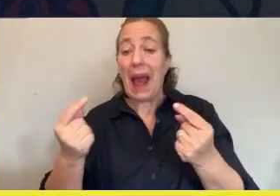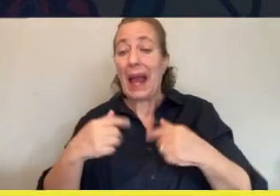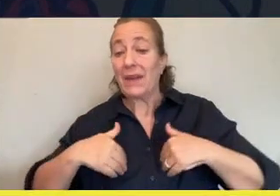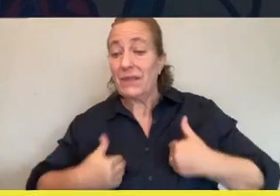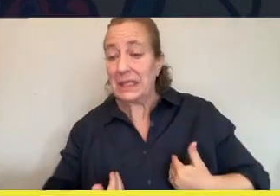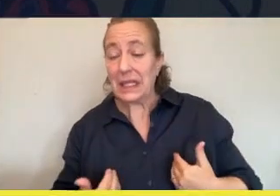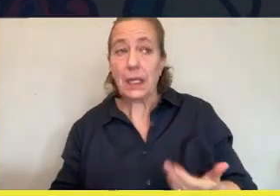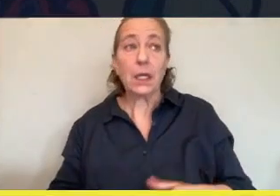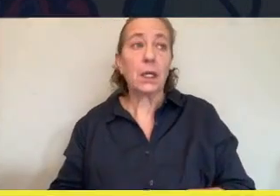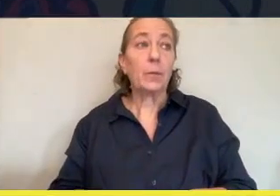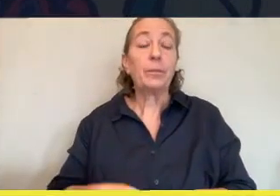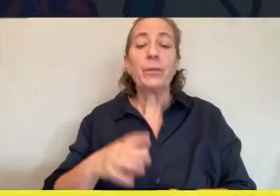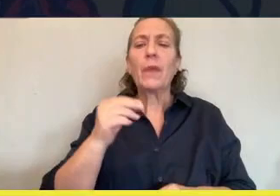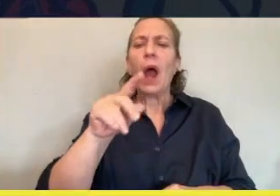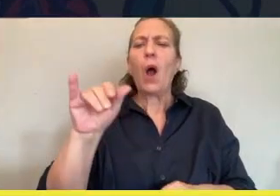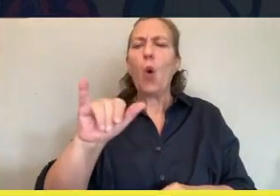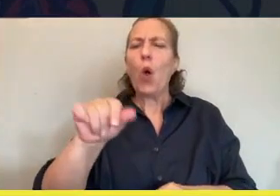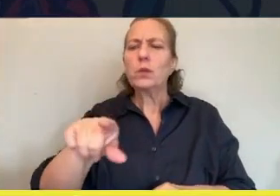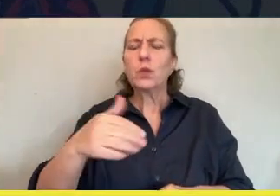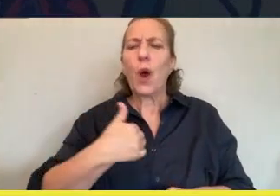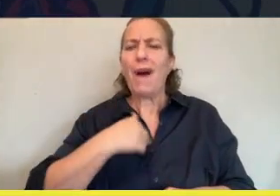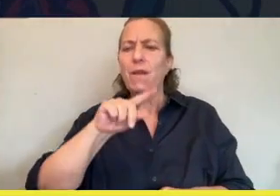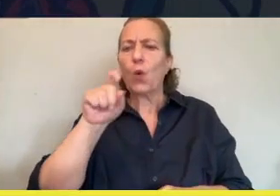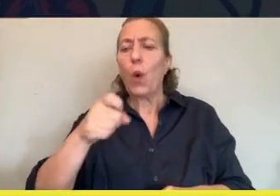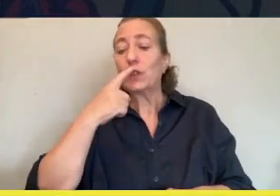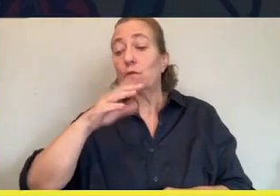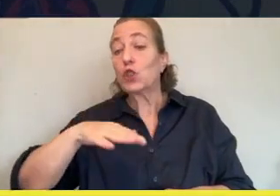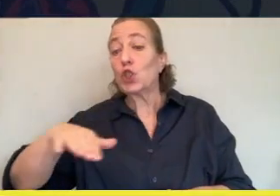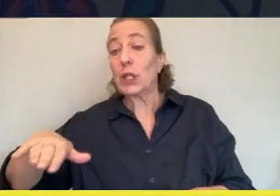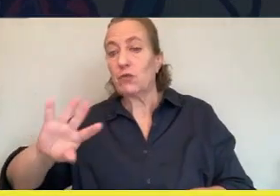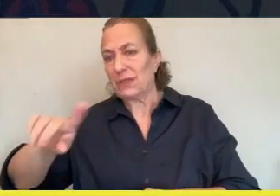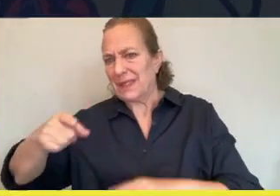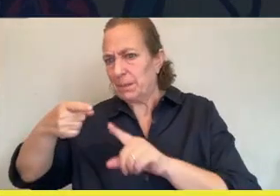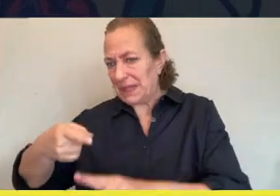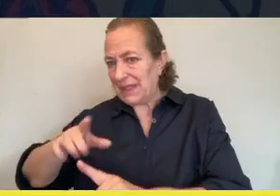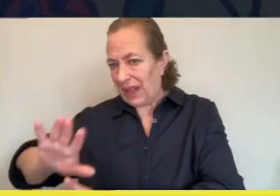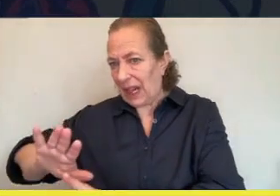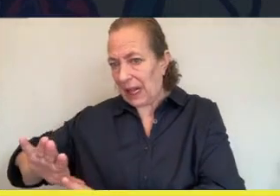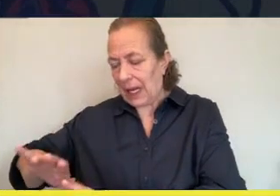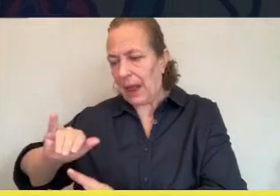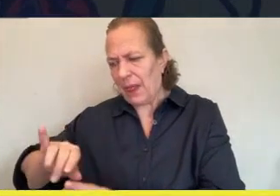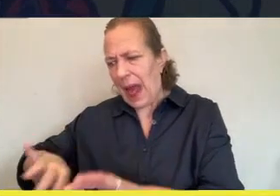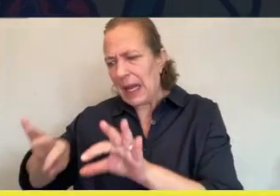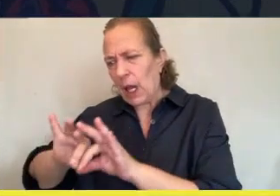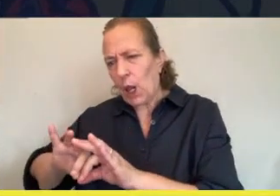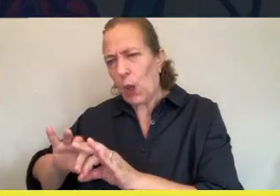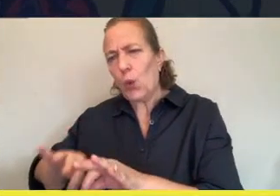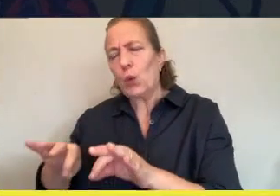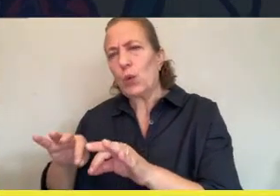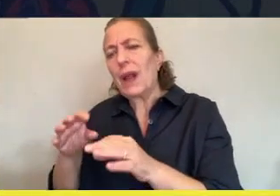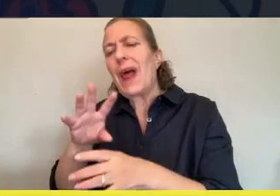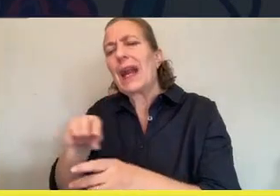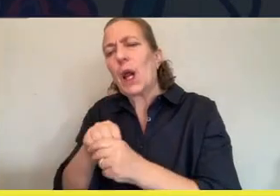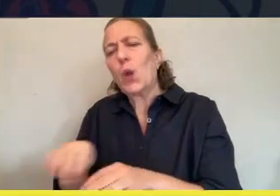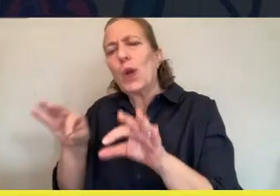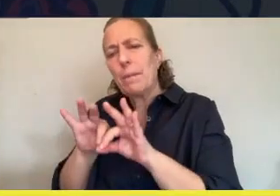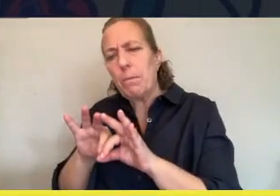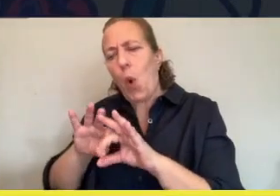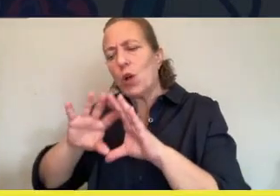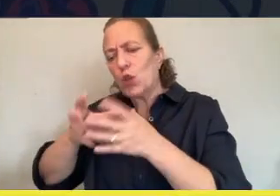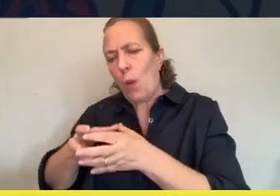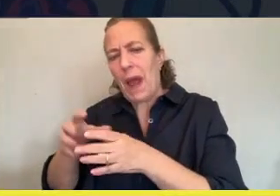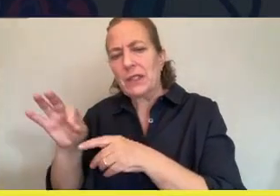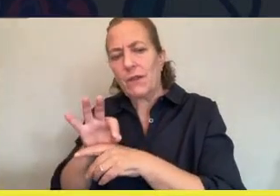there are questions designed for children specifically that include important domains of functioning that are age appropriate